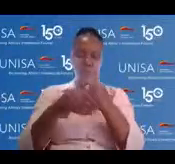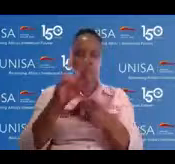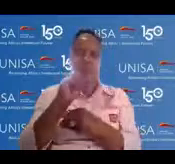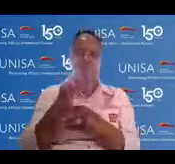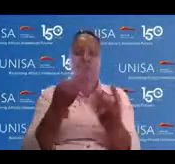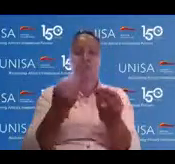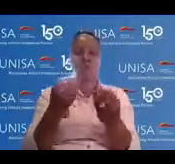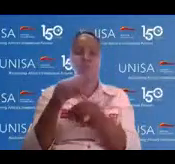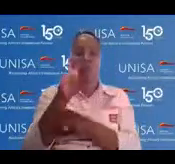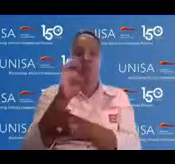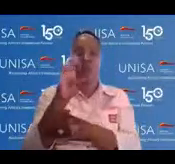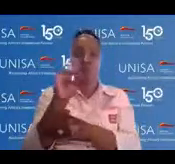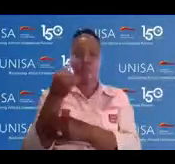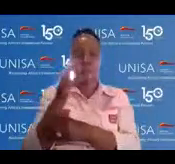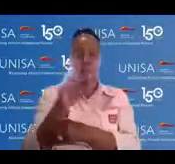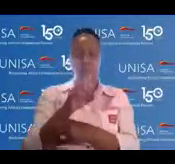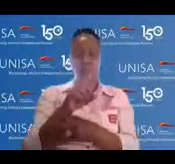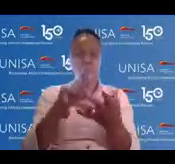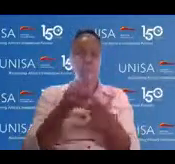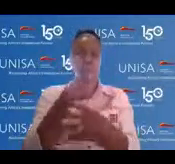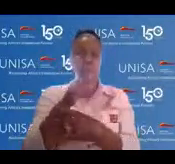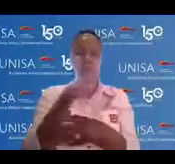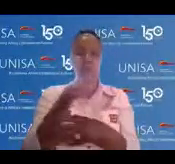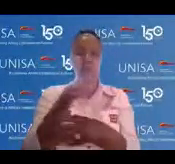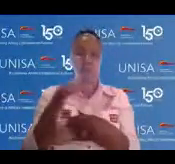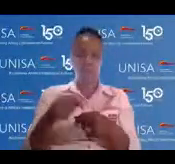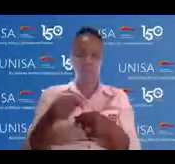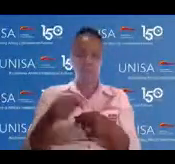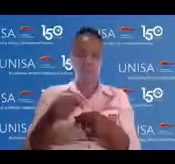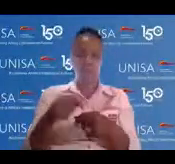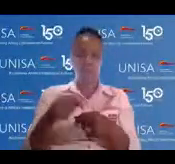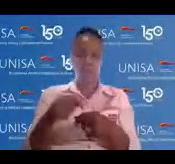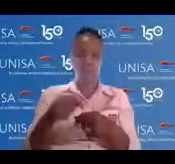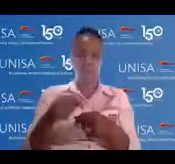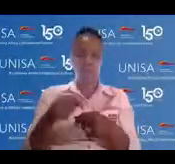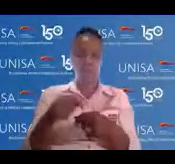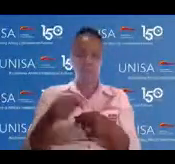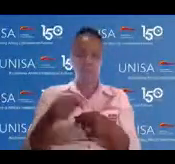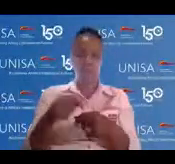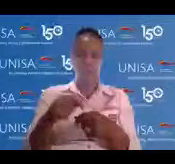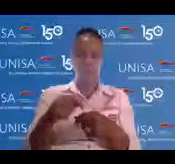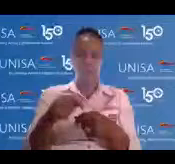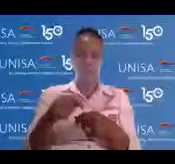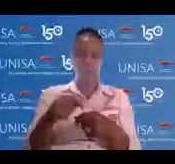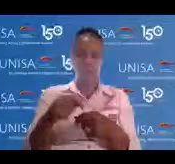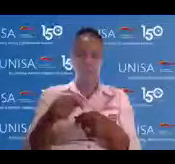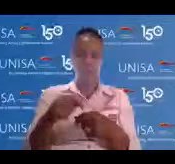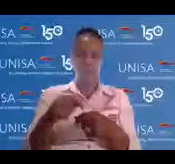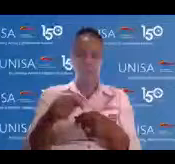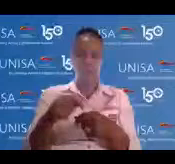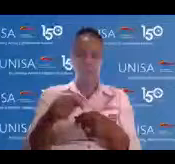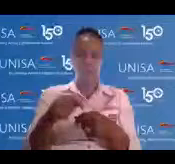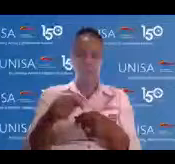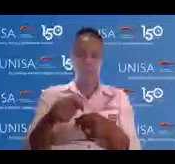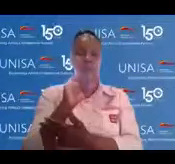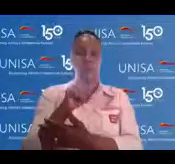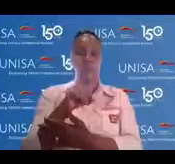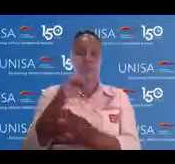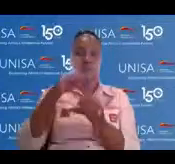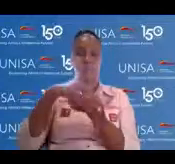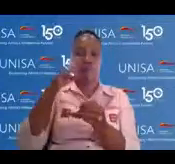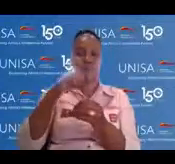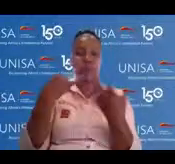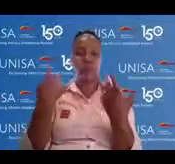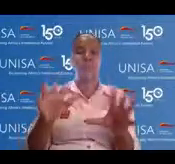also click on this extensions button and it will show me that Iris has now been installed. So once